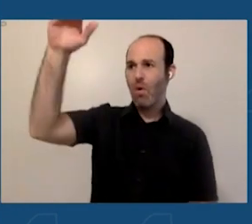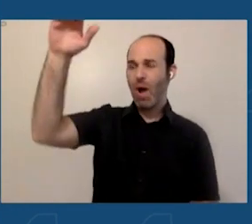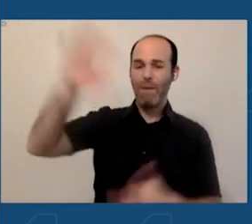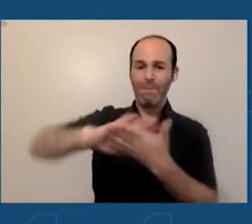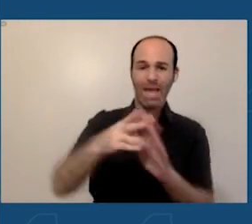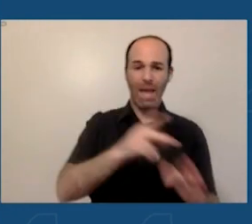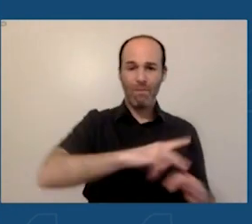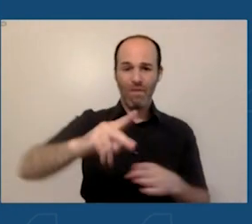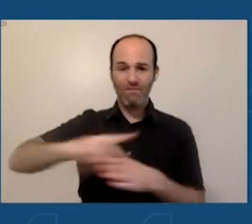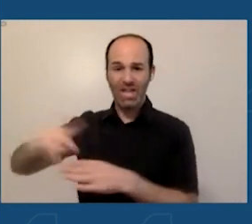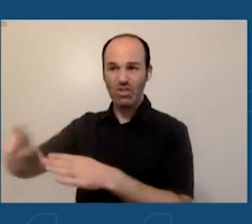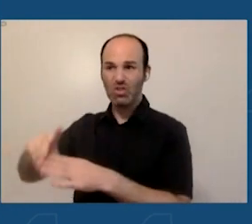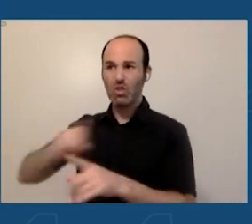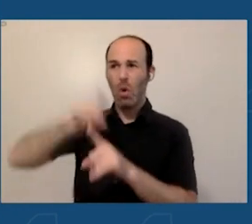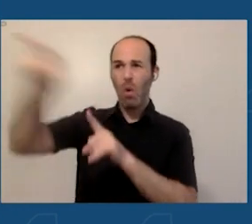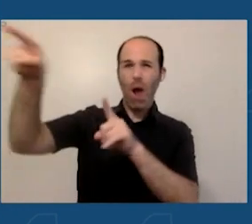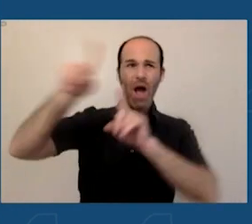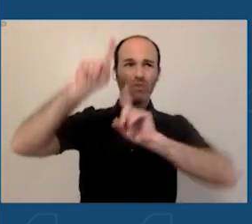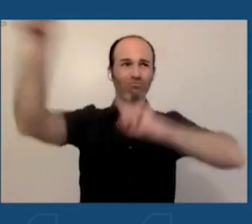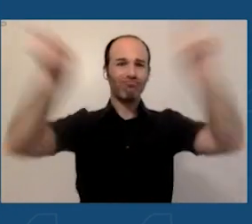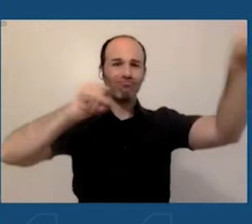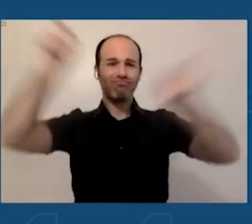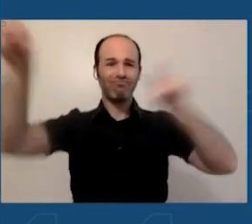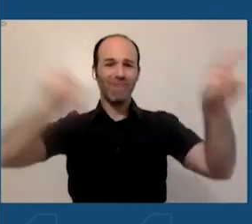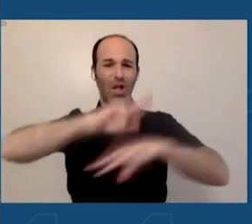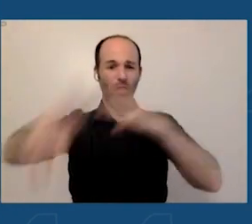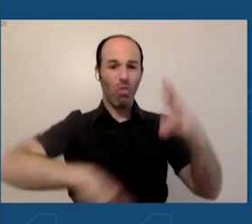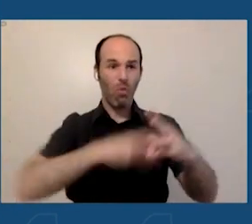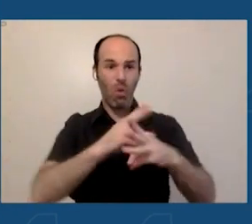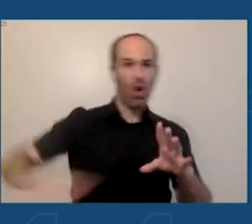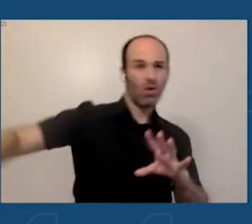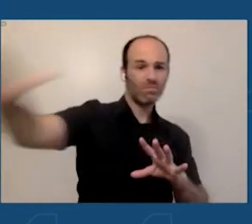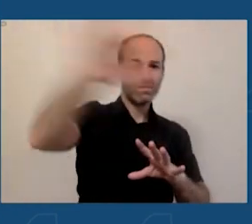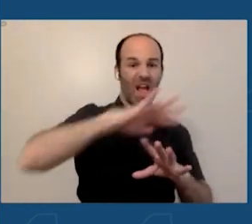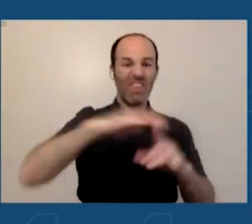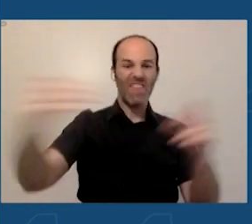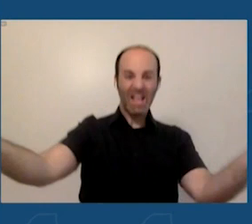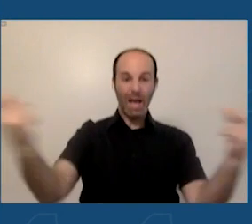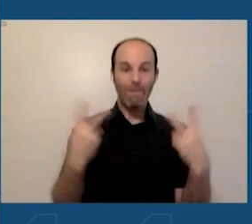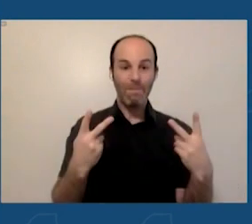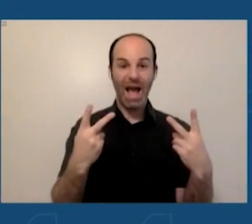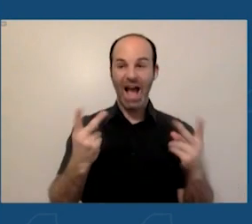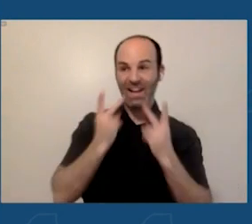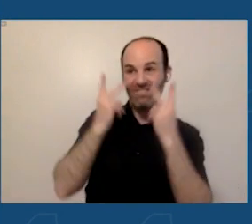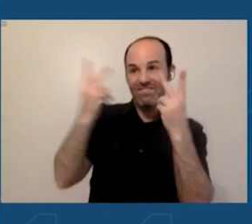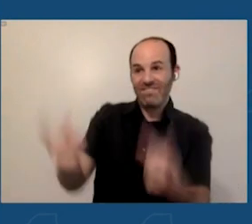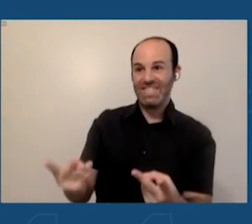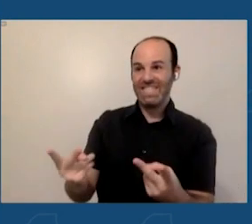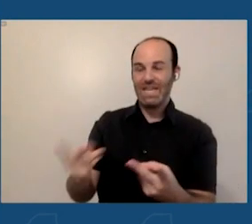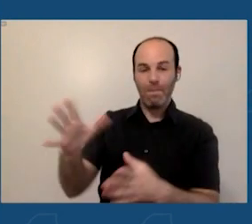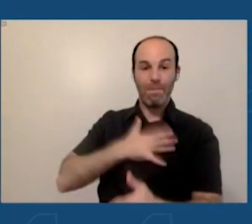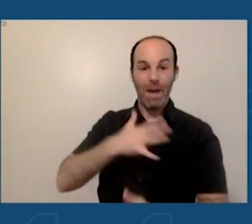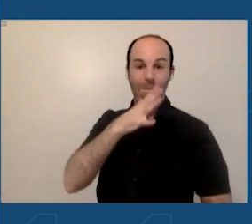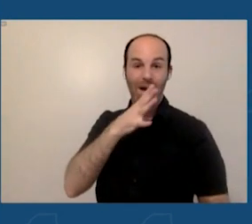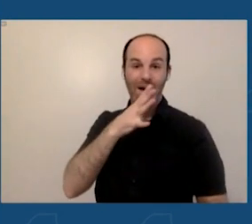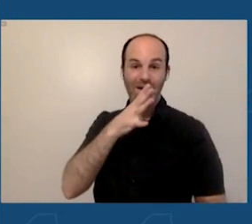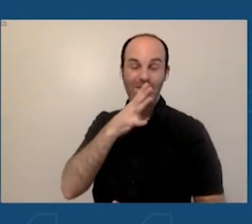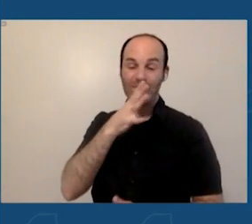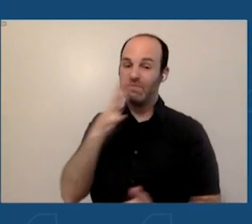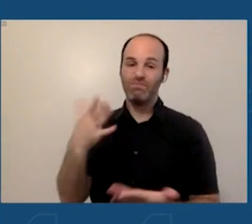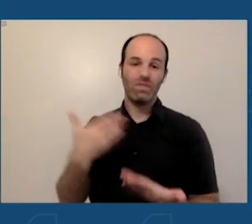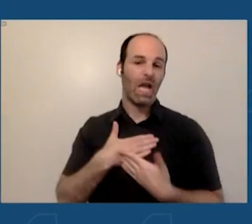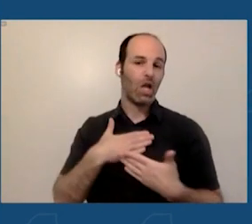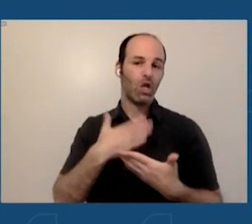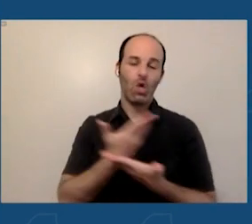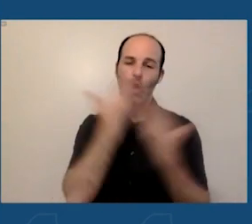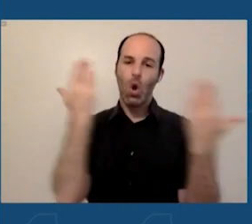world. Some of them moved away and came back to visit her, but she didn't have a pension plan. And she didn't have the